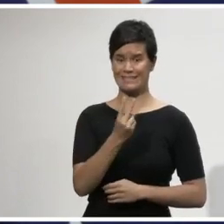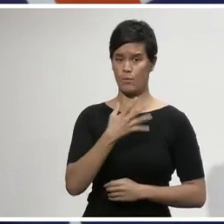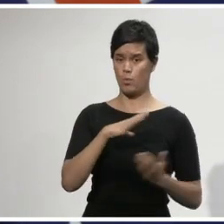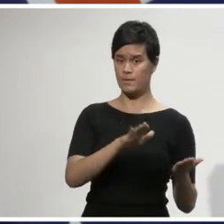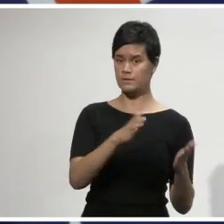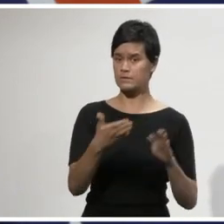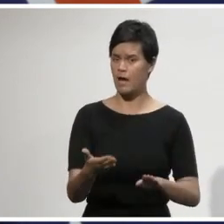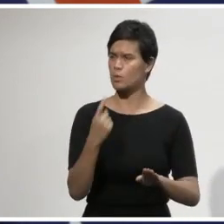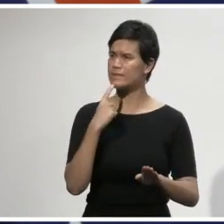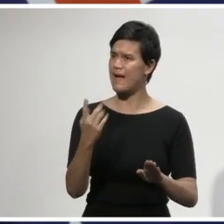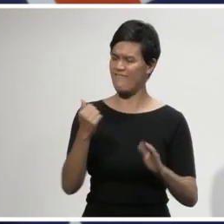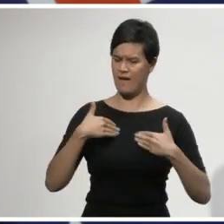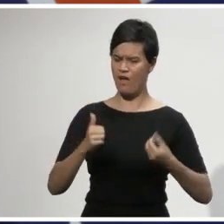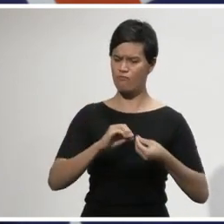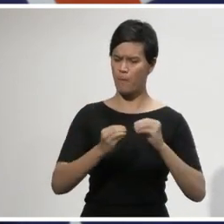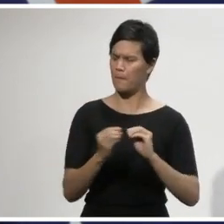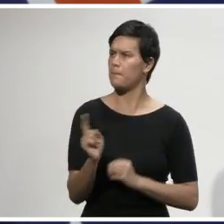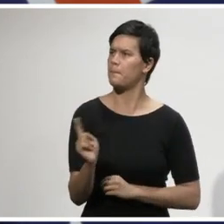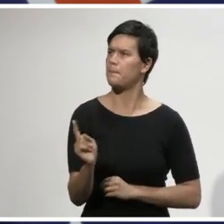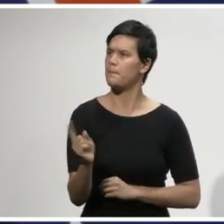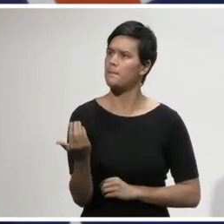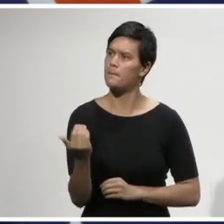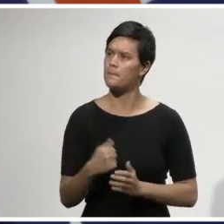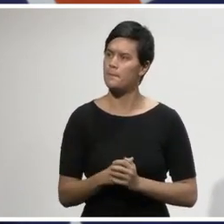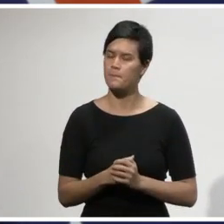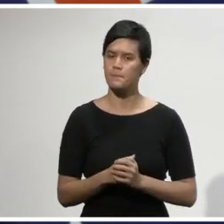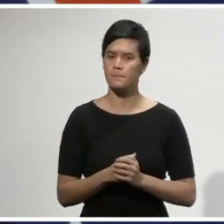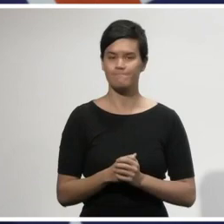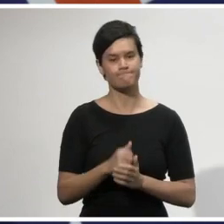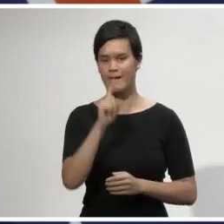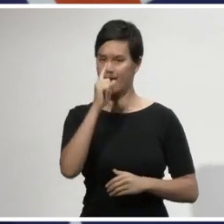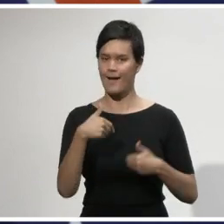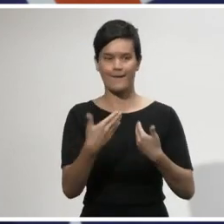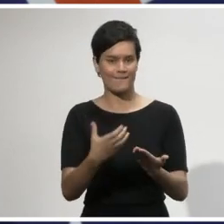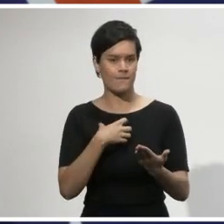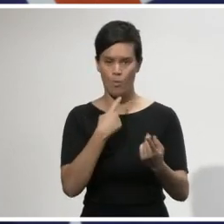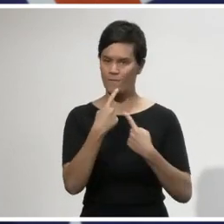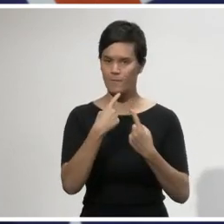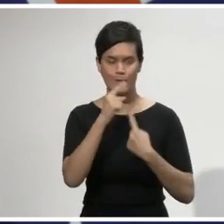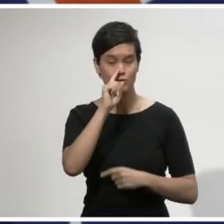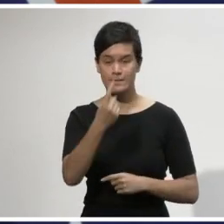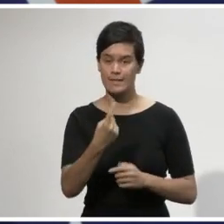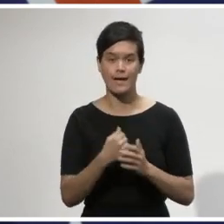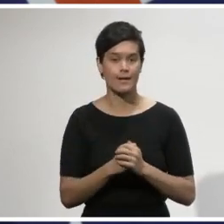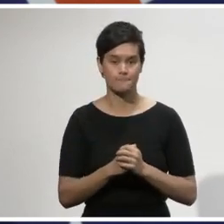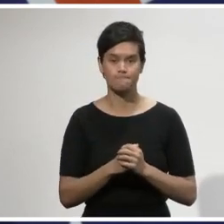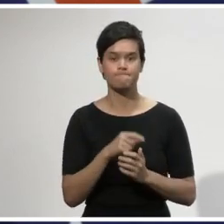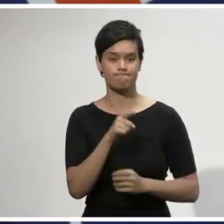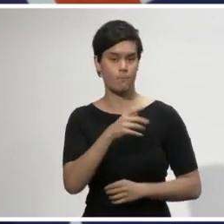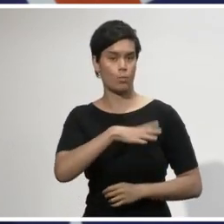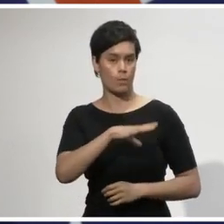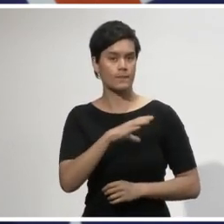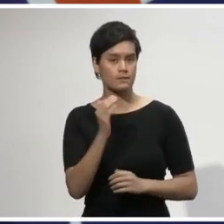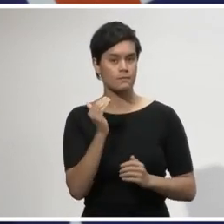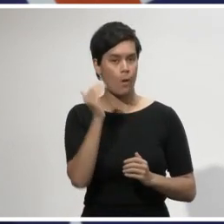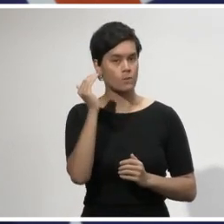You say they were age-related problems. Can you tell us what they were? I'm unable to give any further details on that. This was an elderly, frail